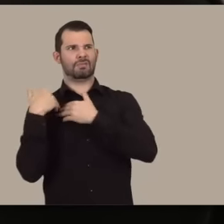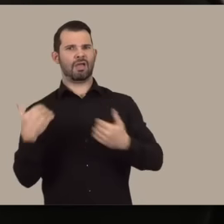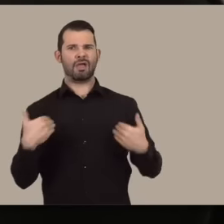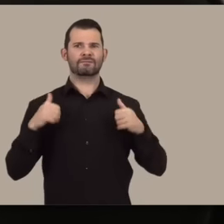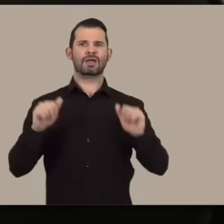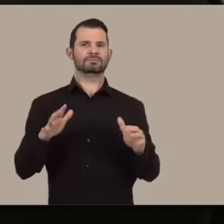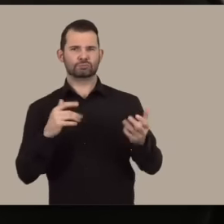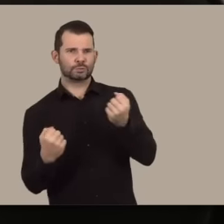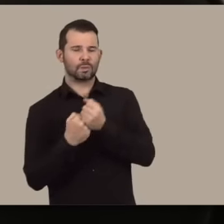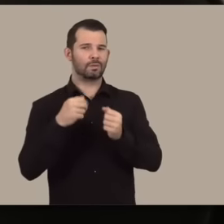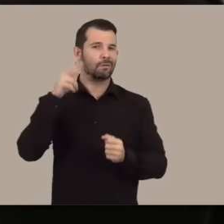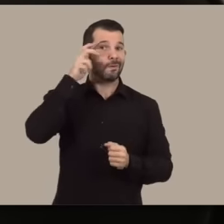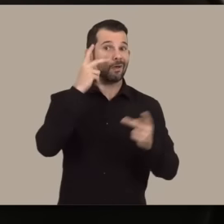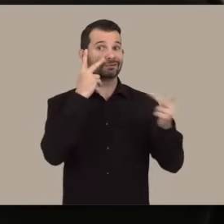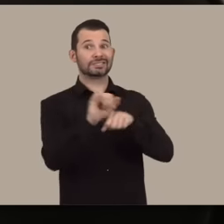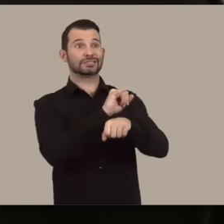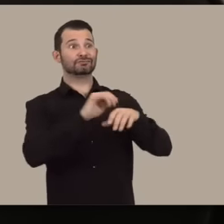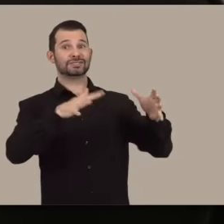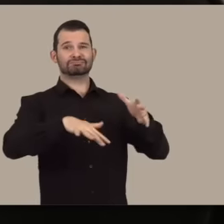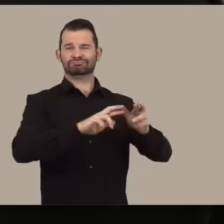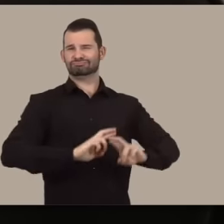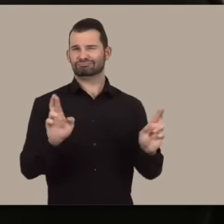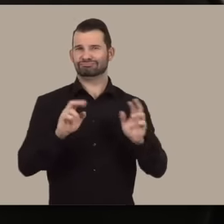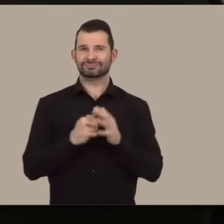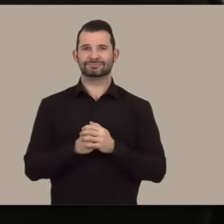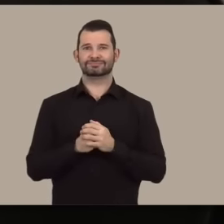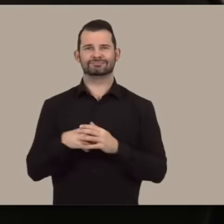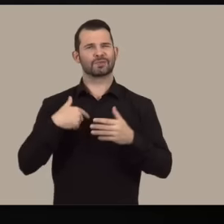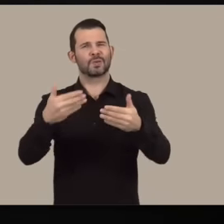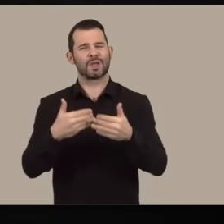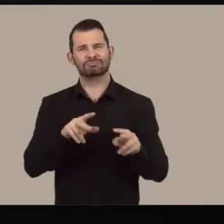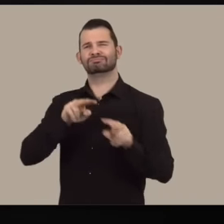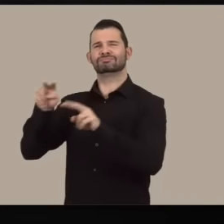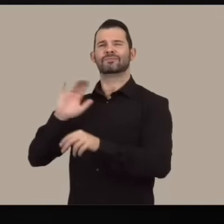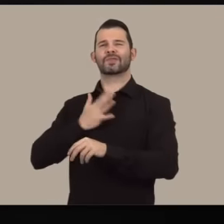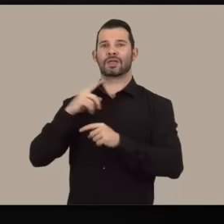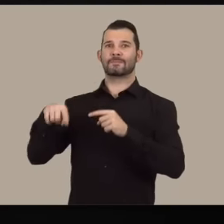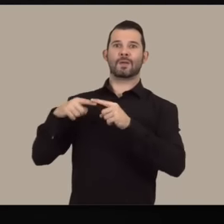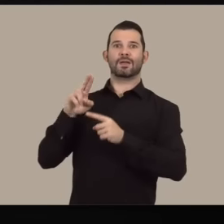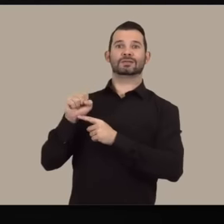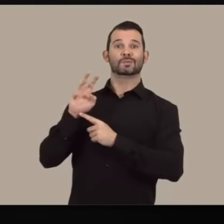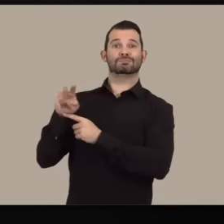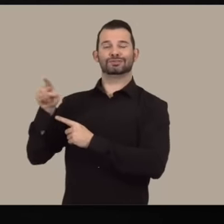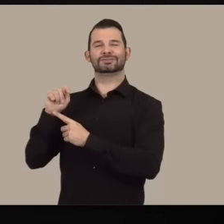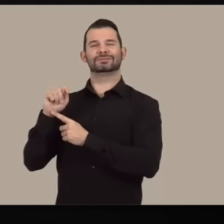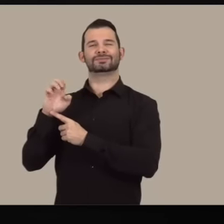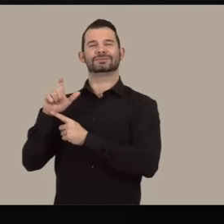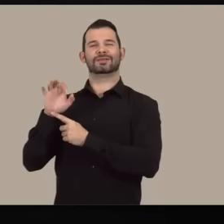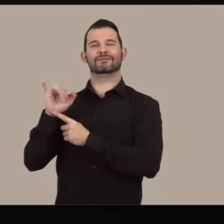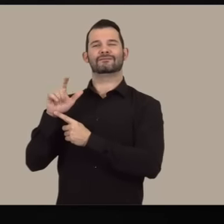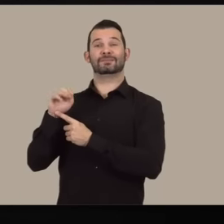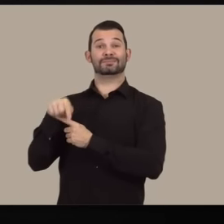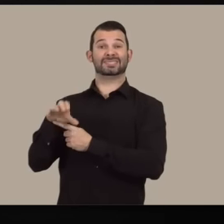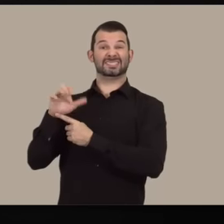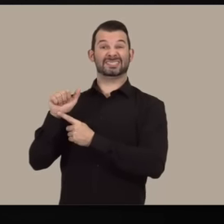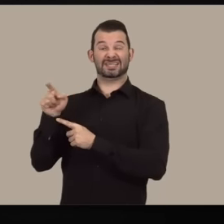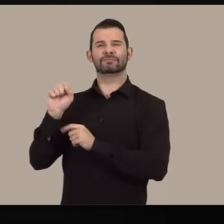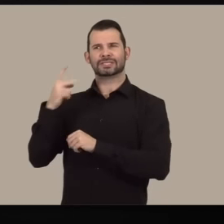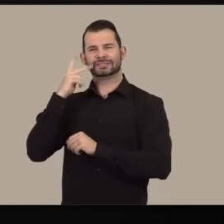their roles that are equipped to support the audiovisual industry. We welcome you to visit our About Us webpage